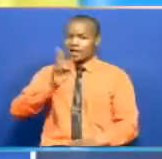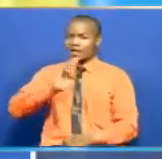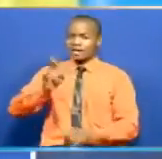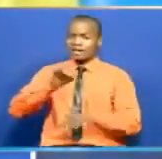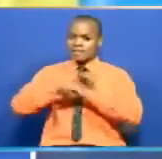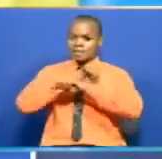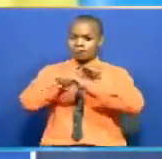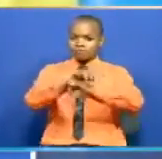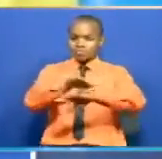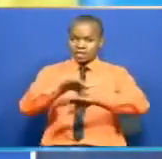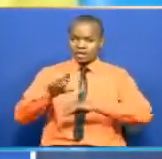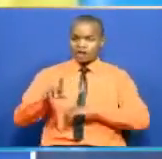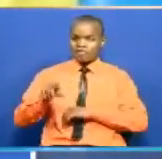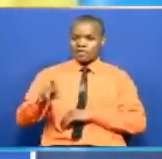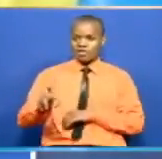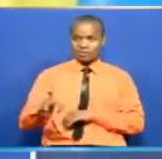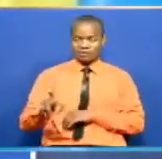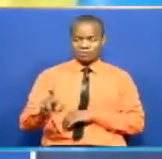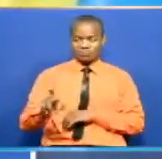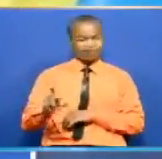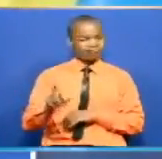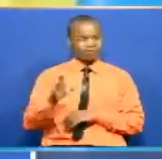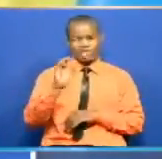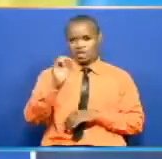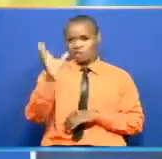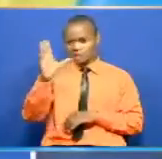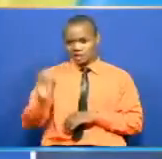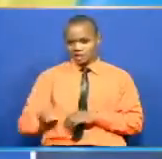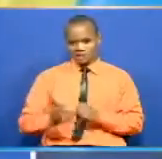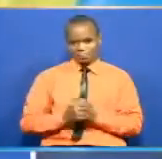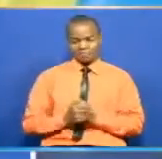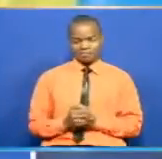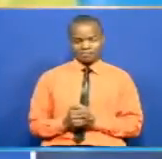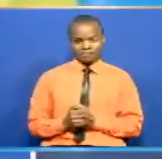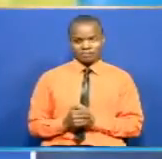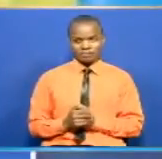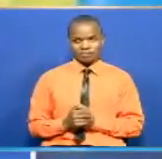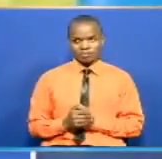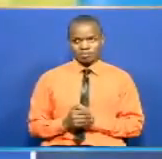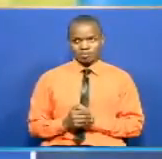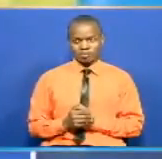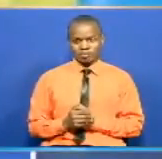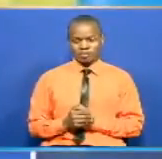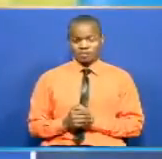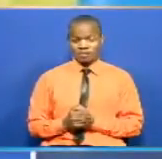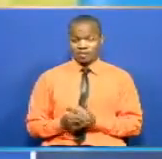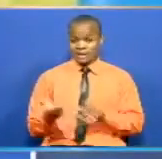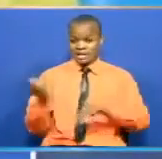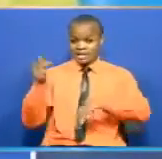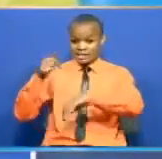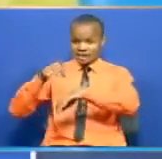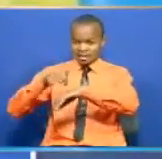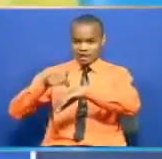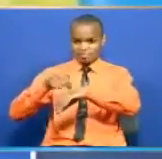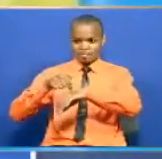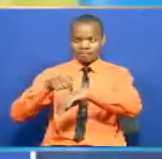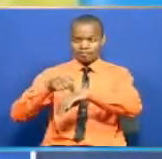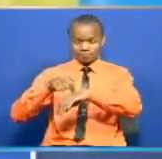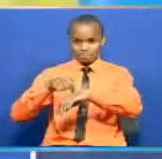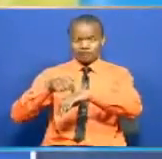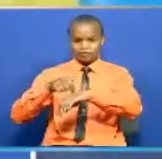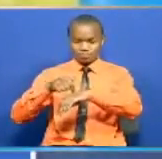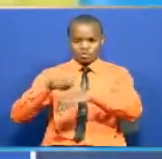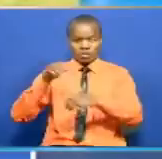virus are almost nil. And of course, when the